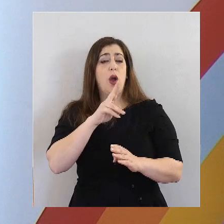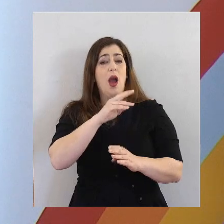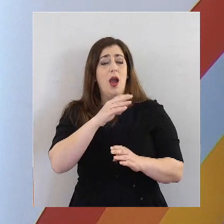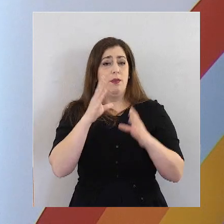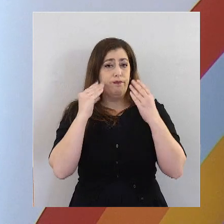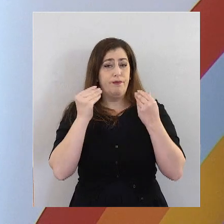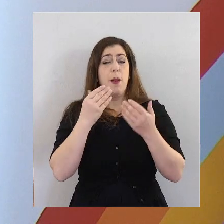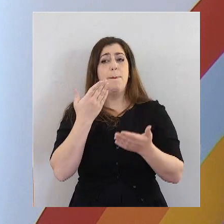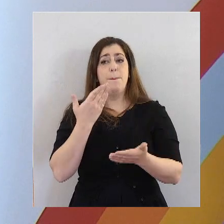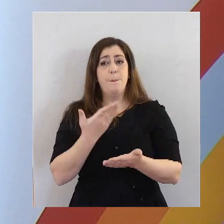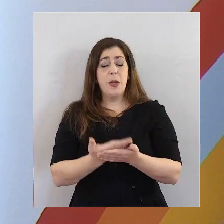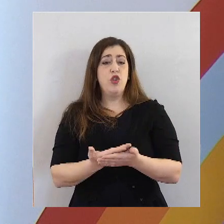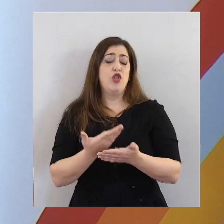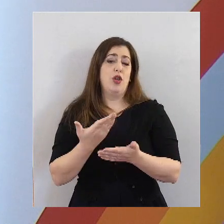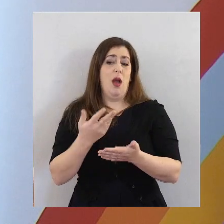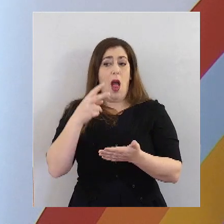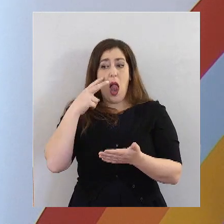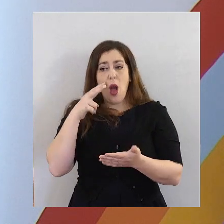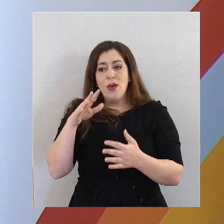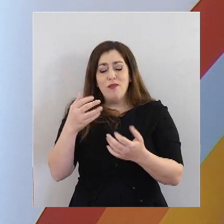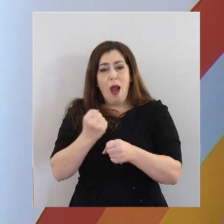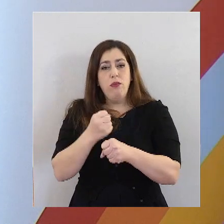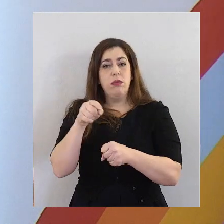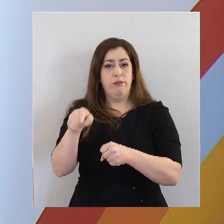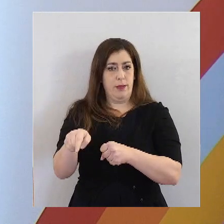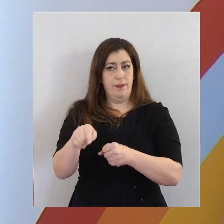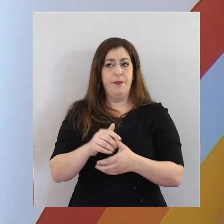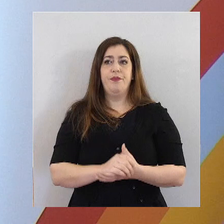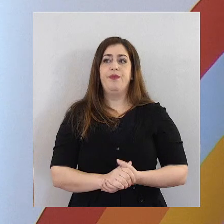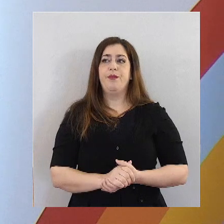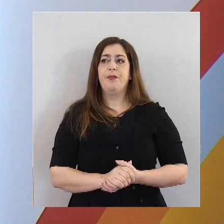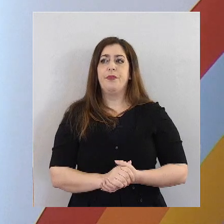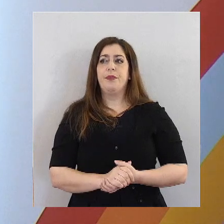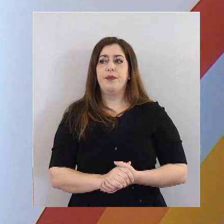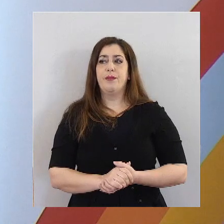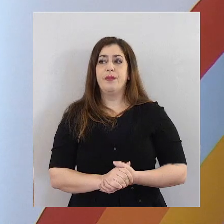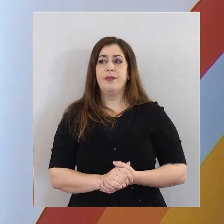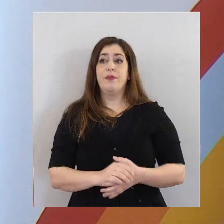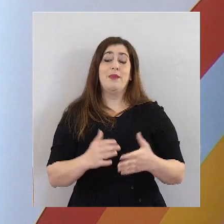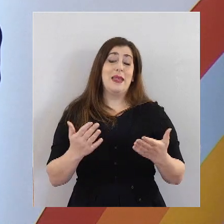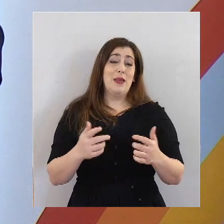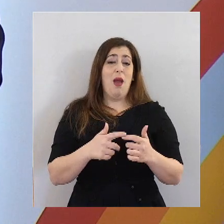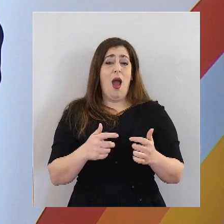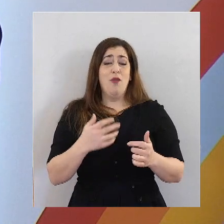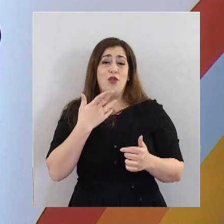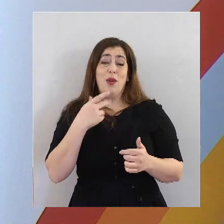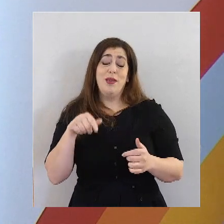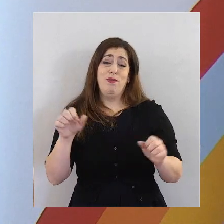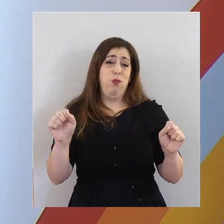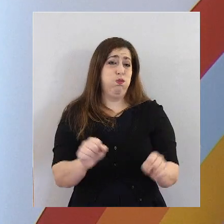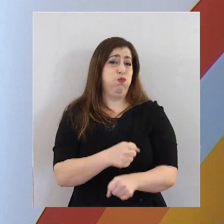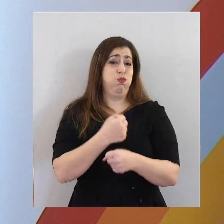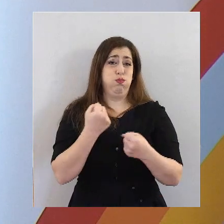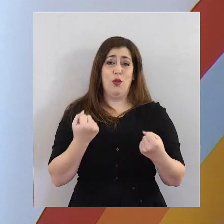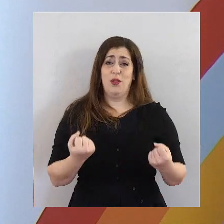experiences with experts there. In the end, this proved somewhat impossible to plan